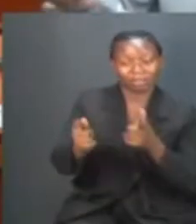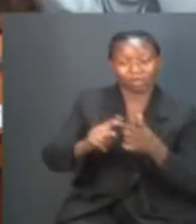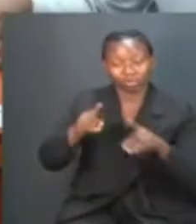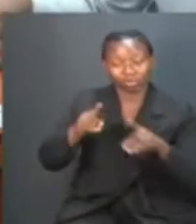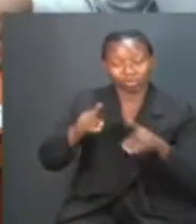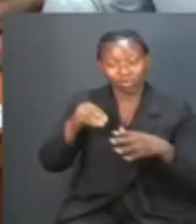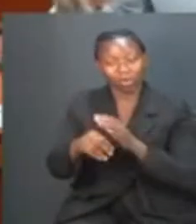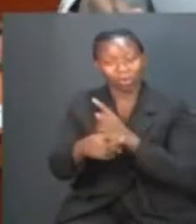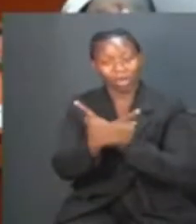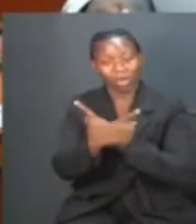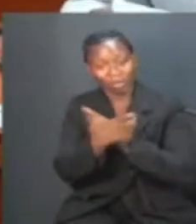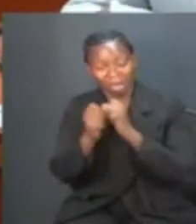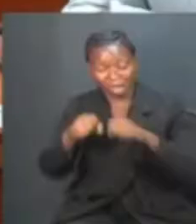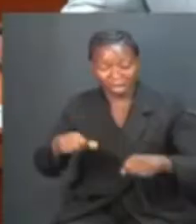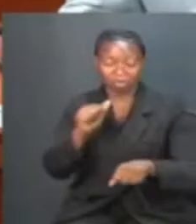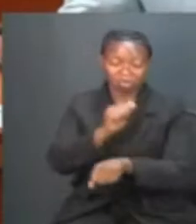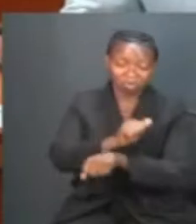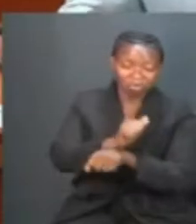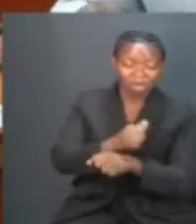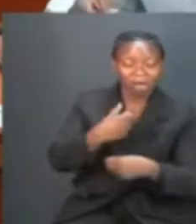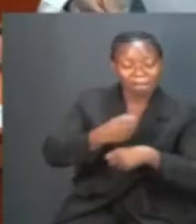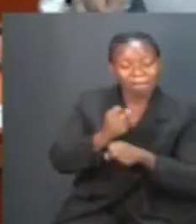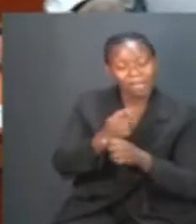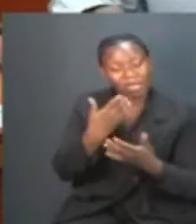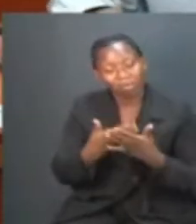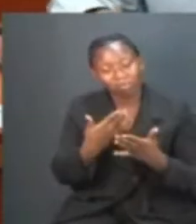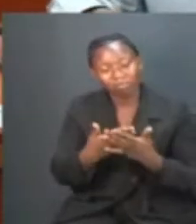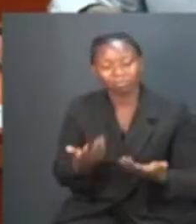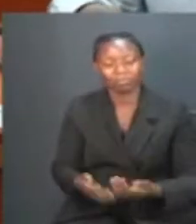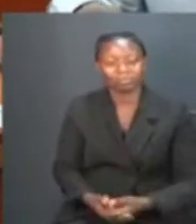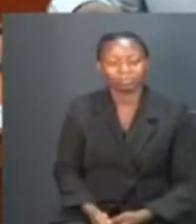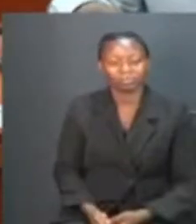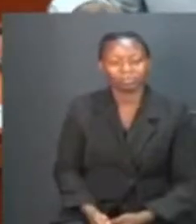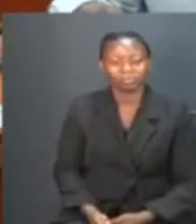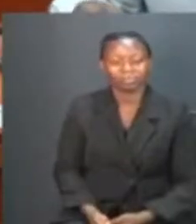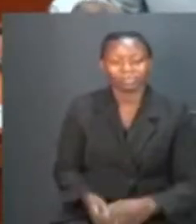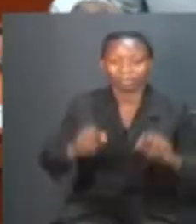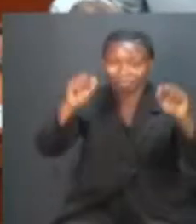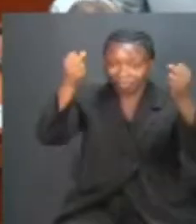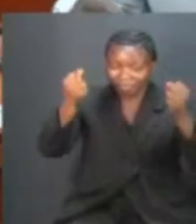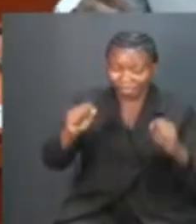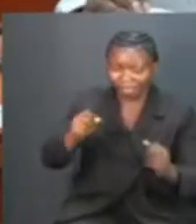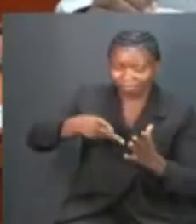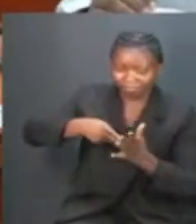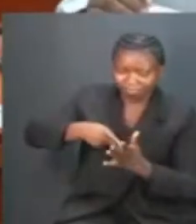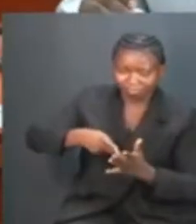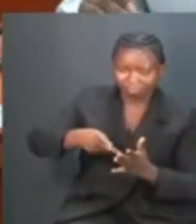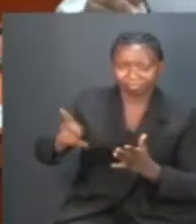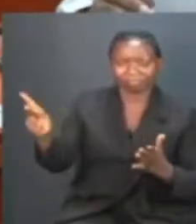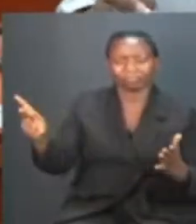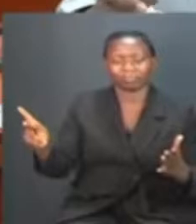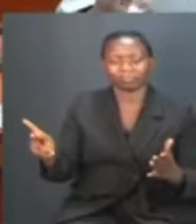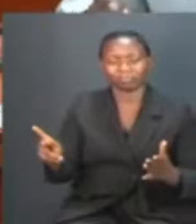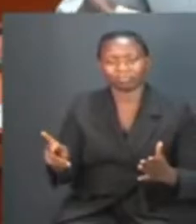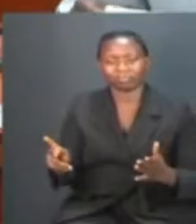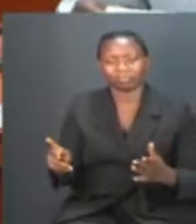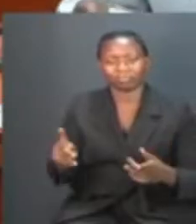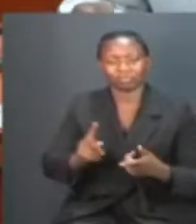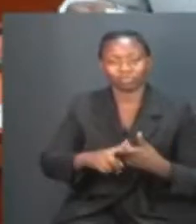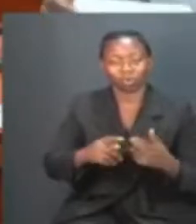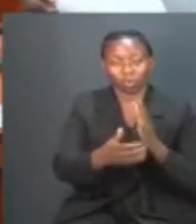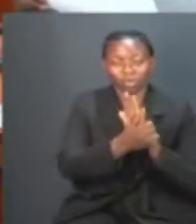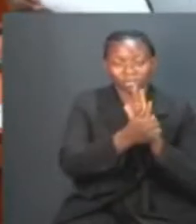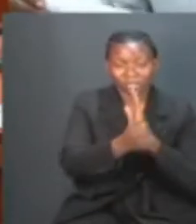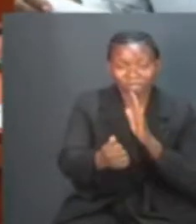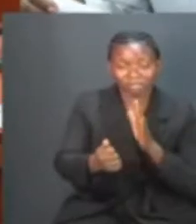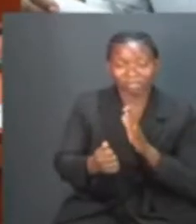work, and then they use their skills and they make their money. And the system pays according to your entrepreneurial skills and